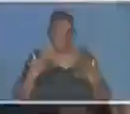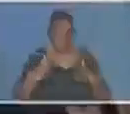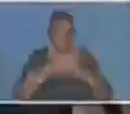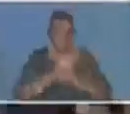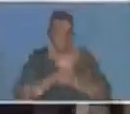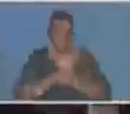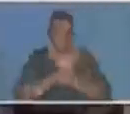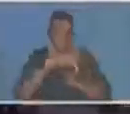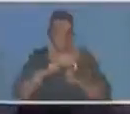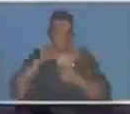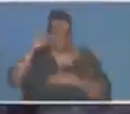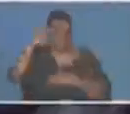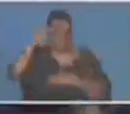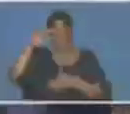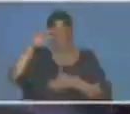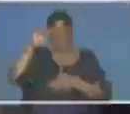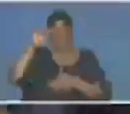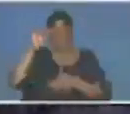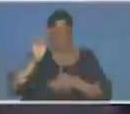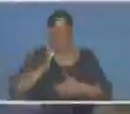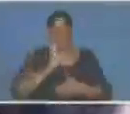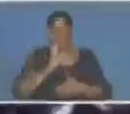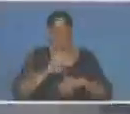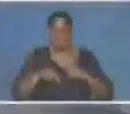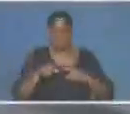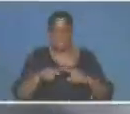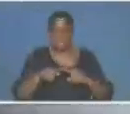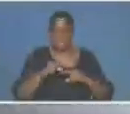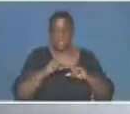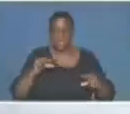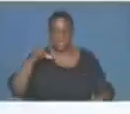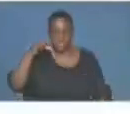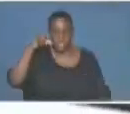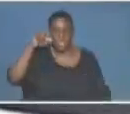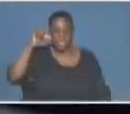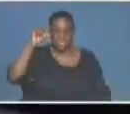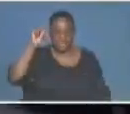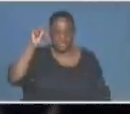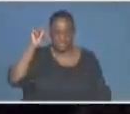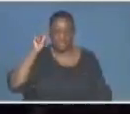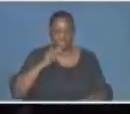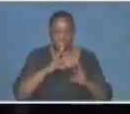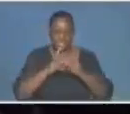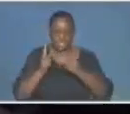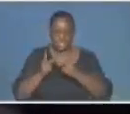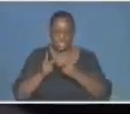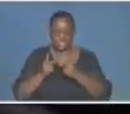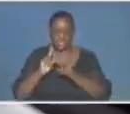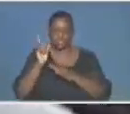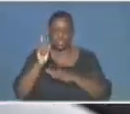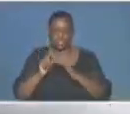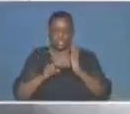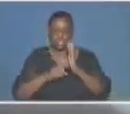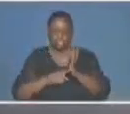Attorney General also shedding some light on why several government agencies have been listed as creditors in court documents in